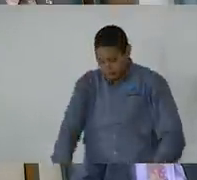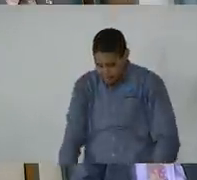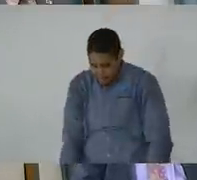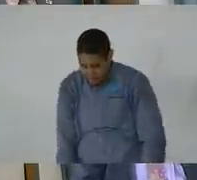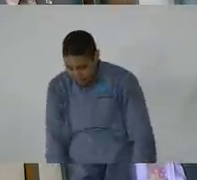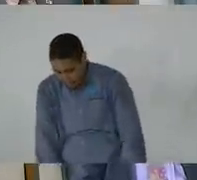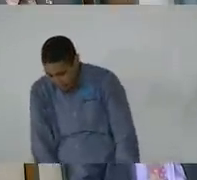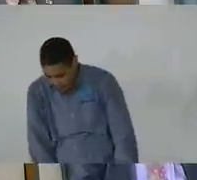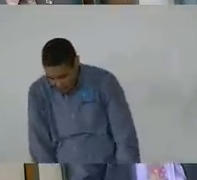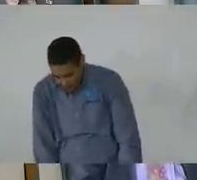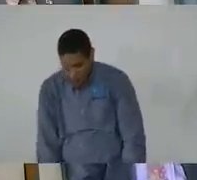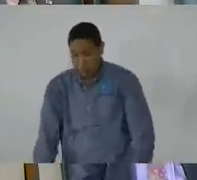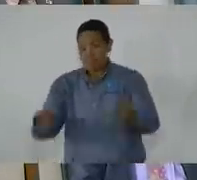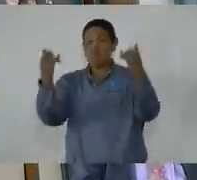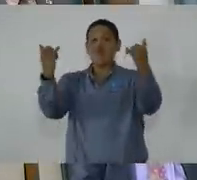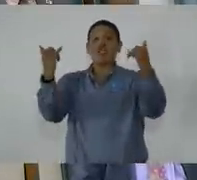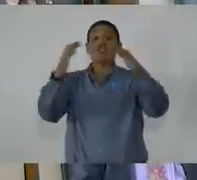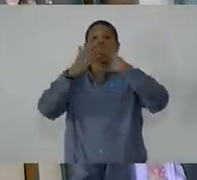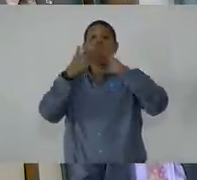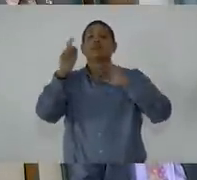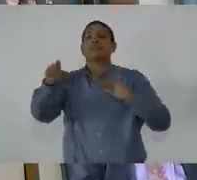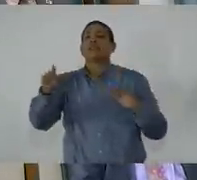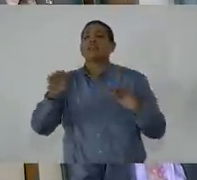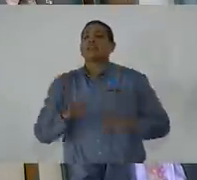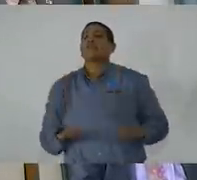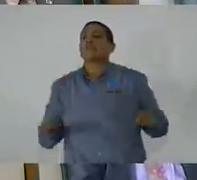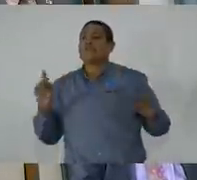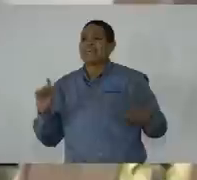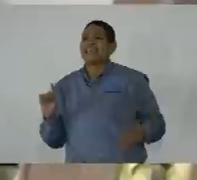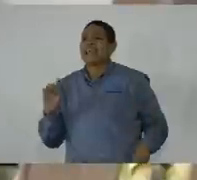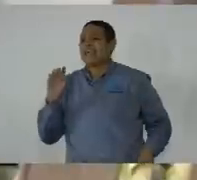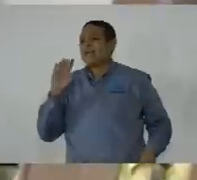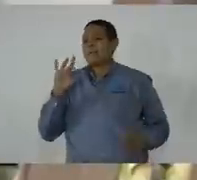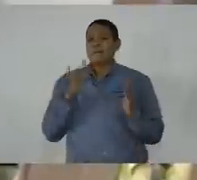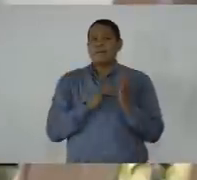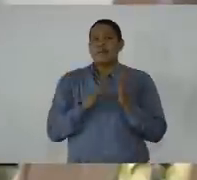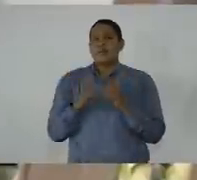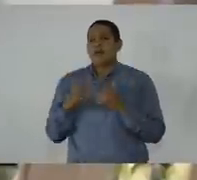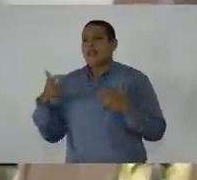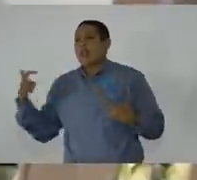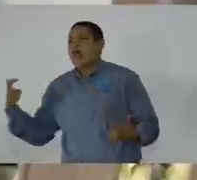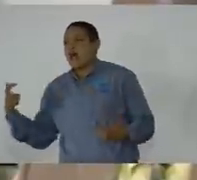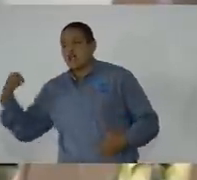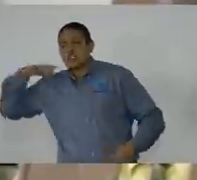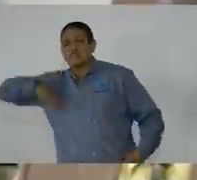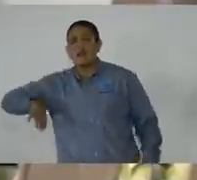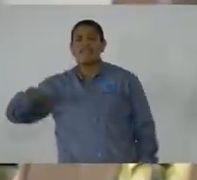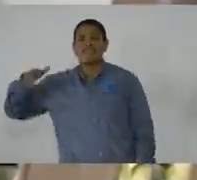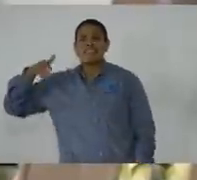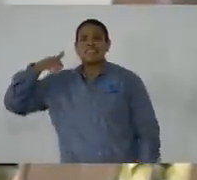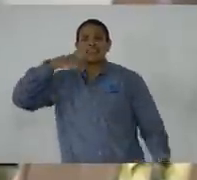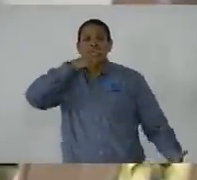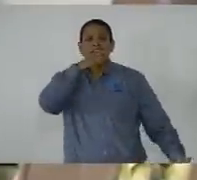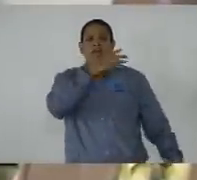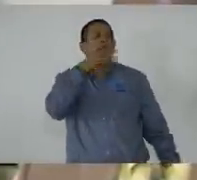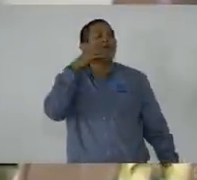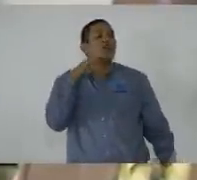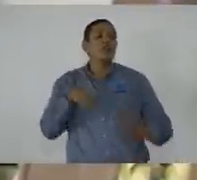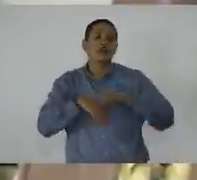Presently, Jamaica needs a critical mass of medium and larger scale, profitable,